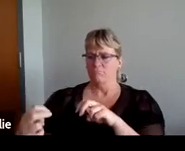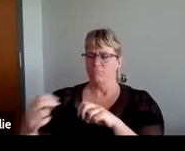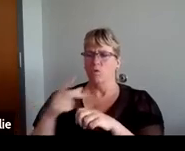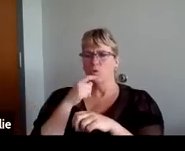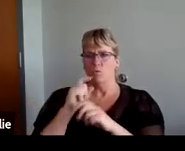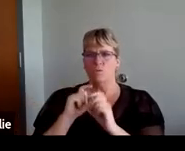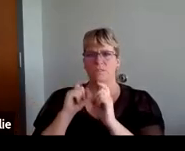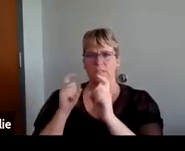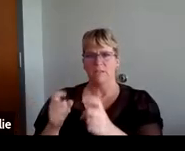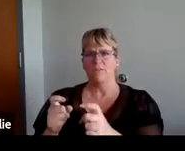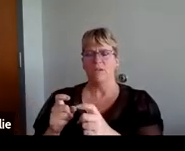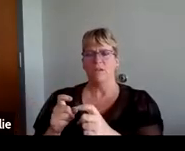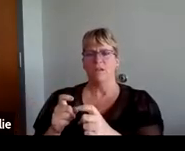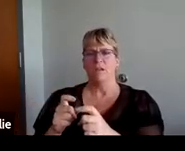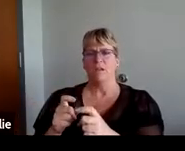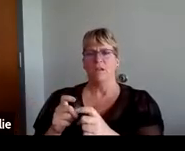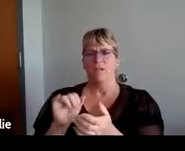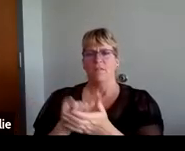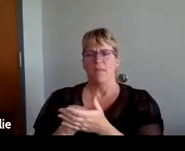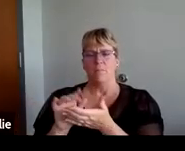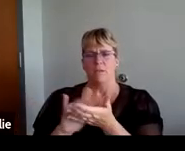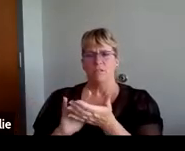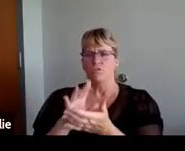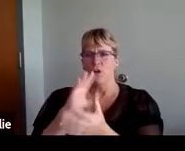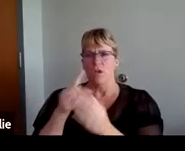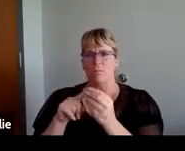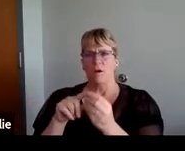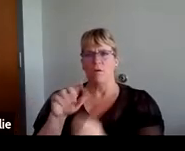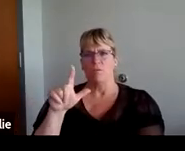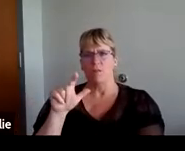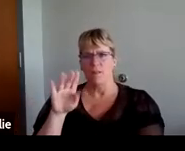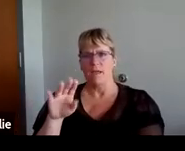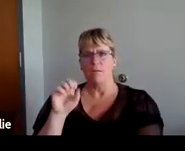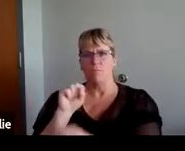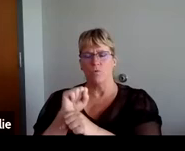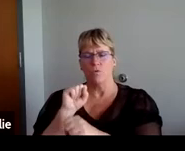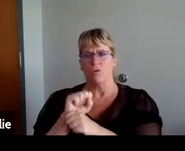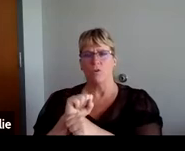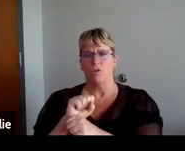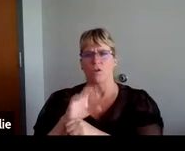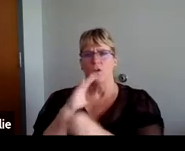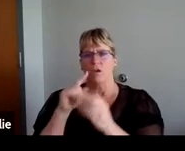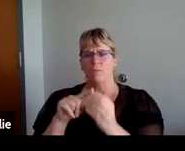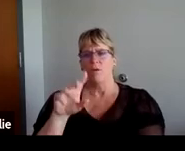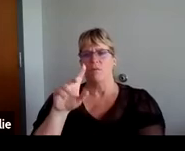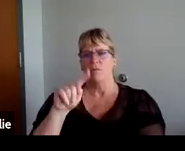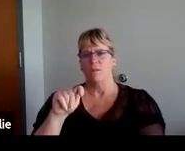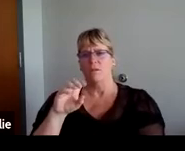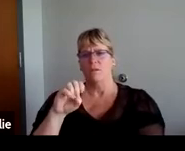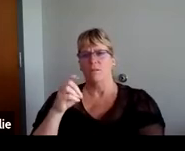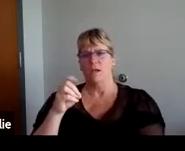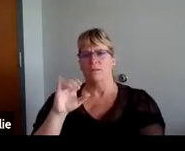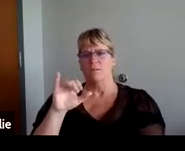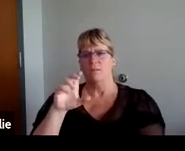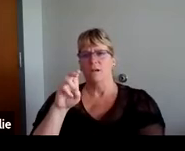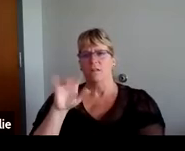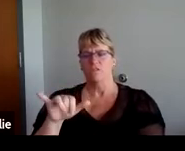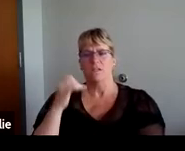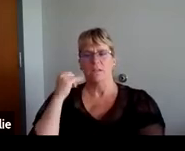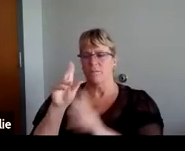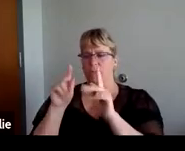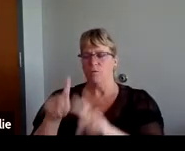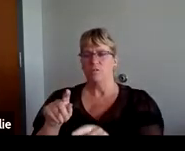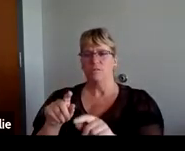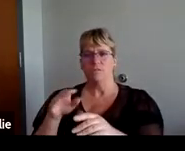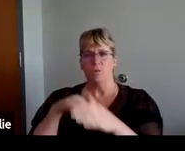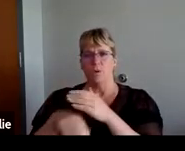prescribing clinician and talk about the laboratory workup, looking at the toxicology screen. If an individual's entering into methadone,